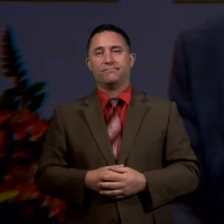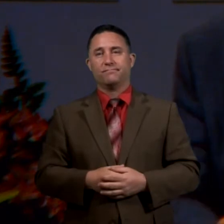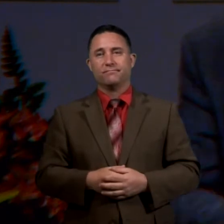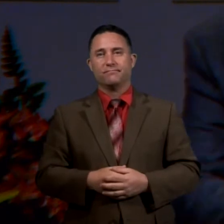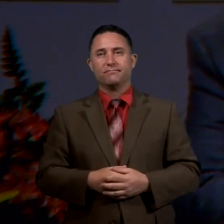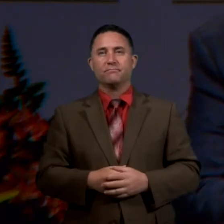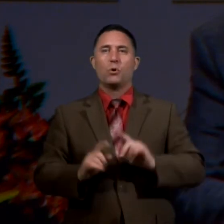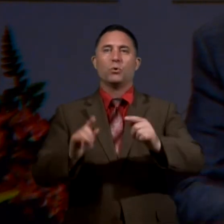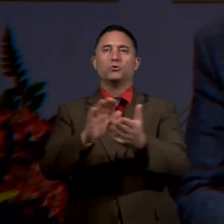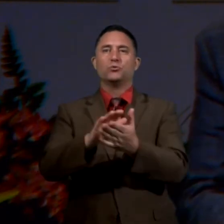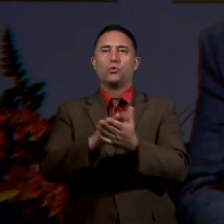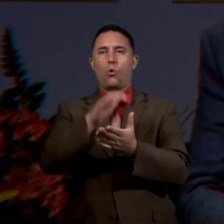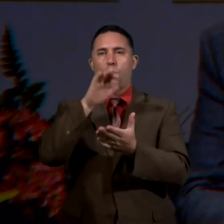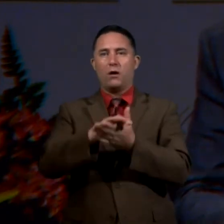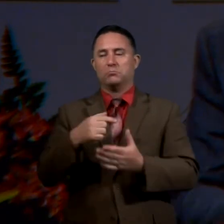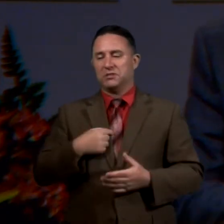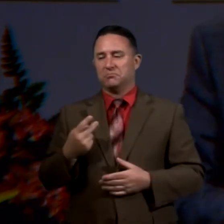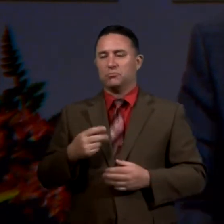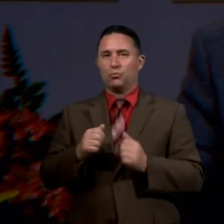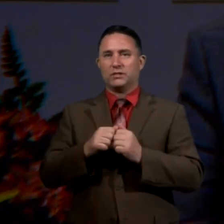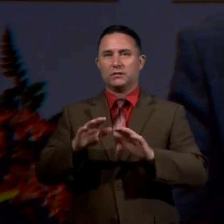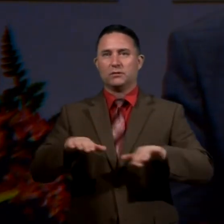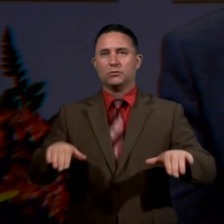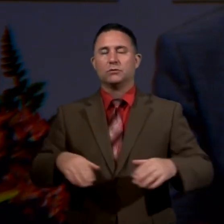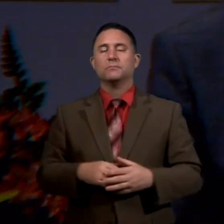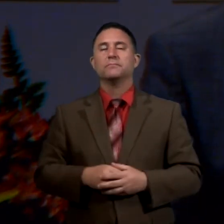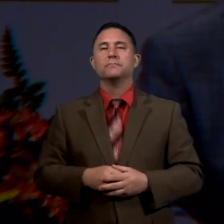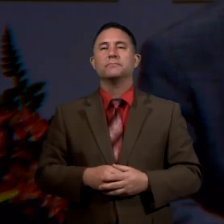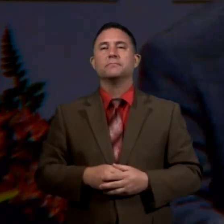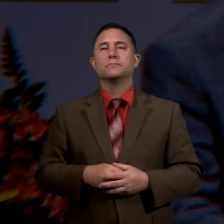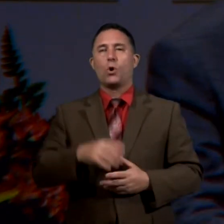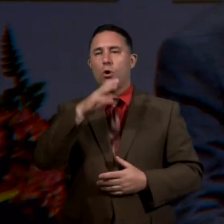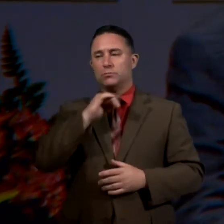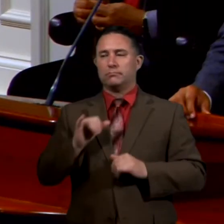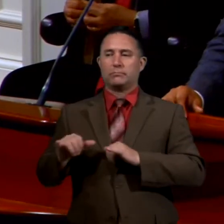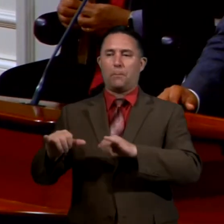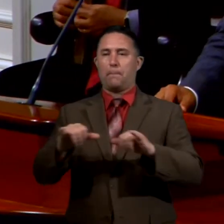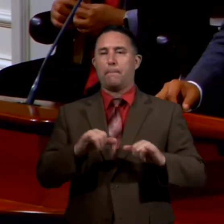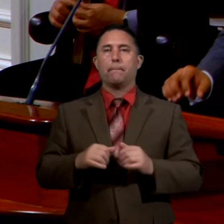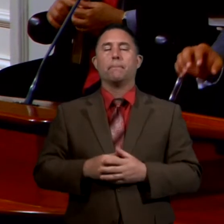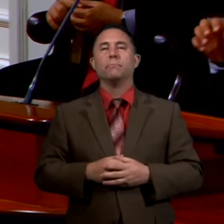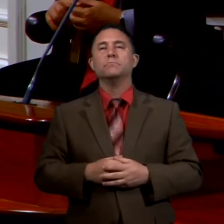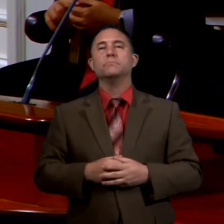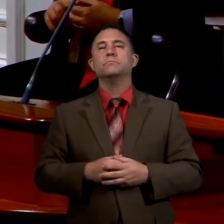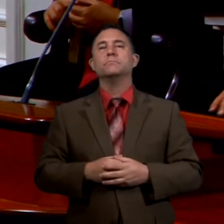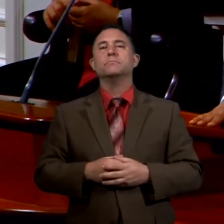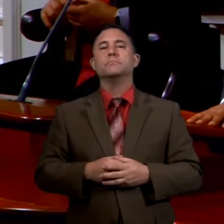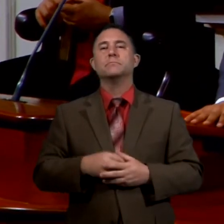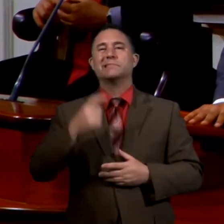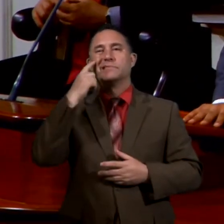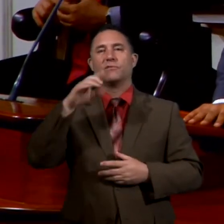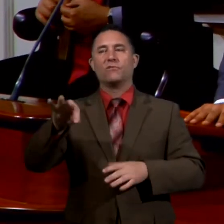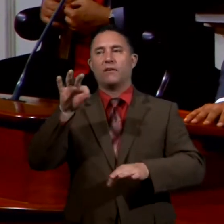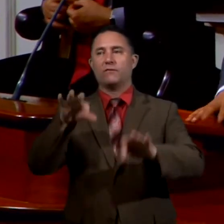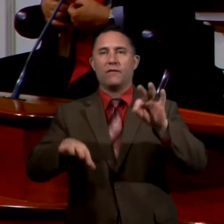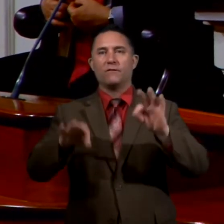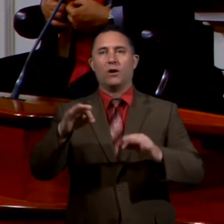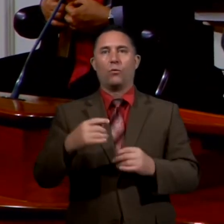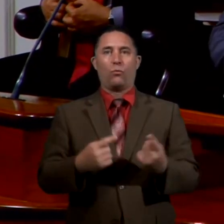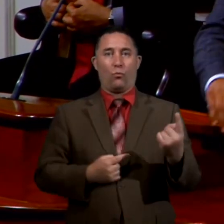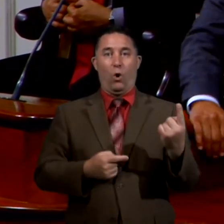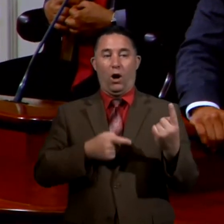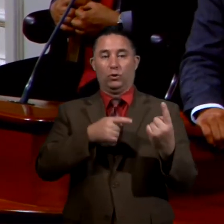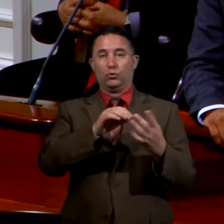We went to school, my wife and I, with several kids our age. And just recently we found out that one of